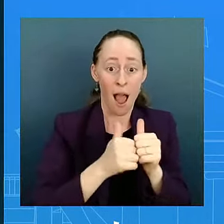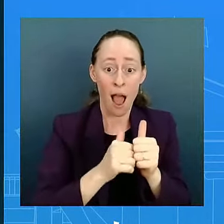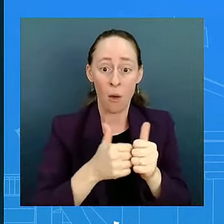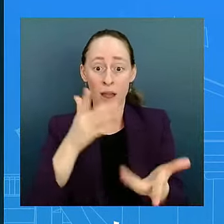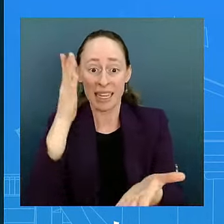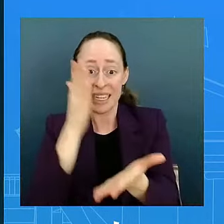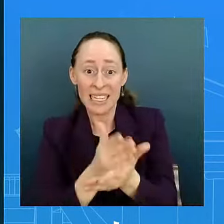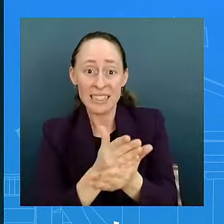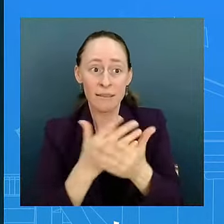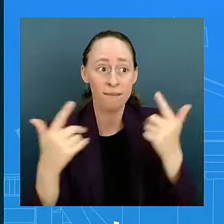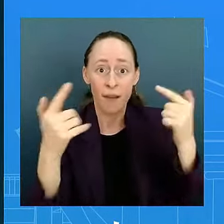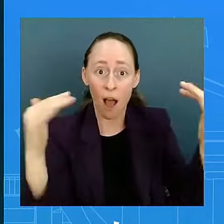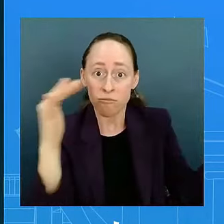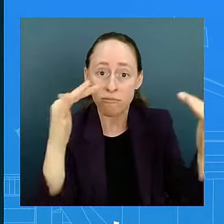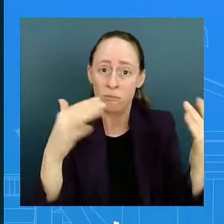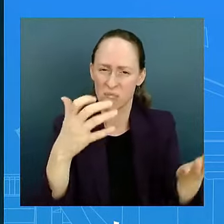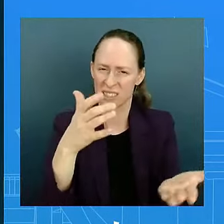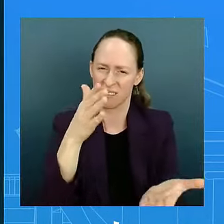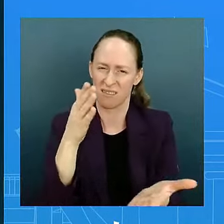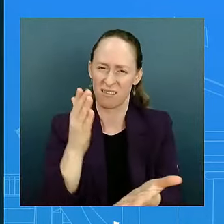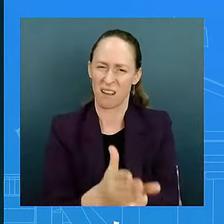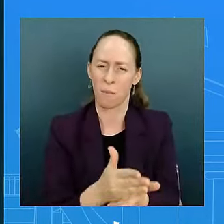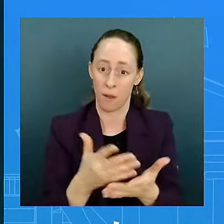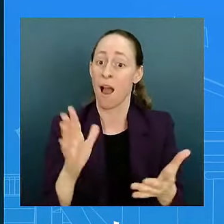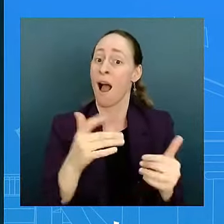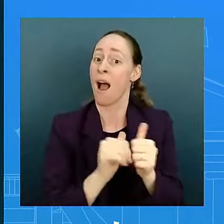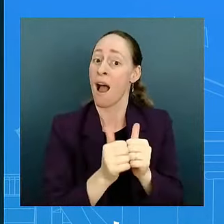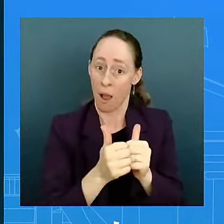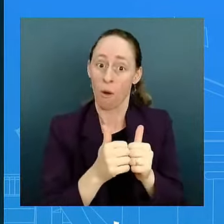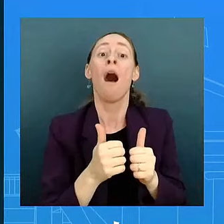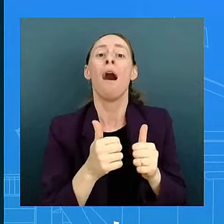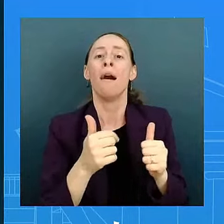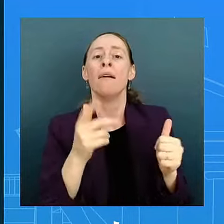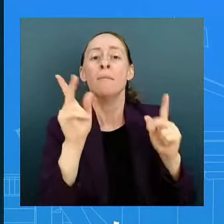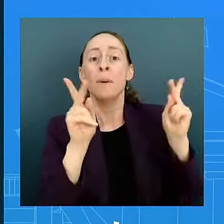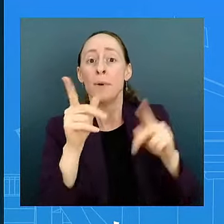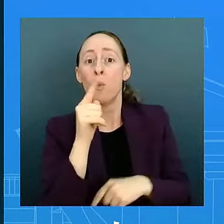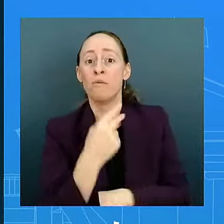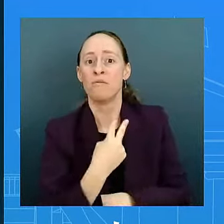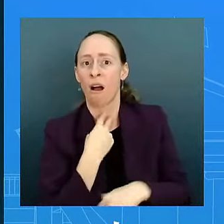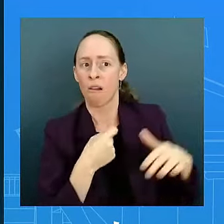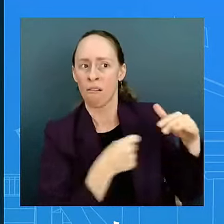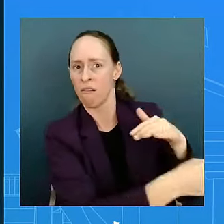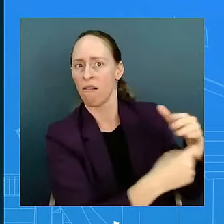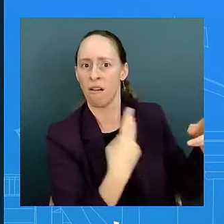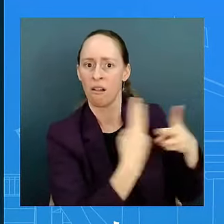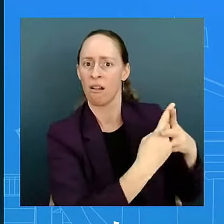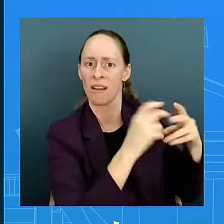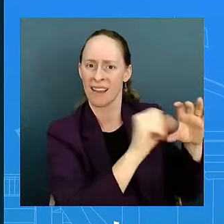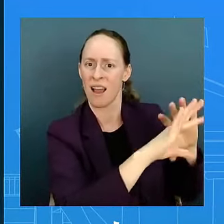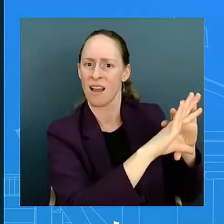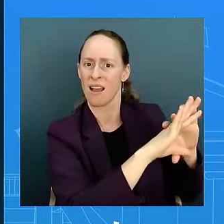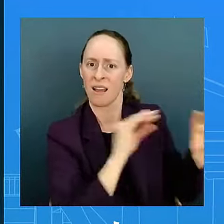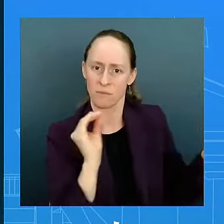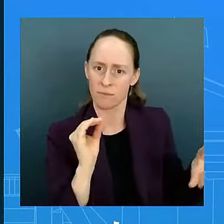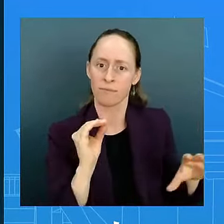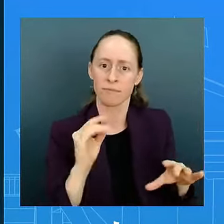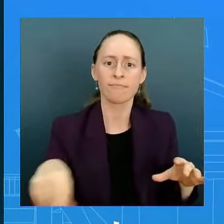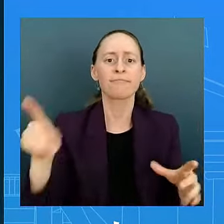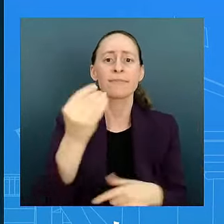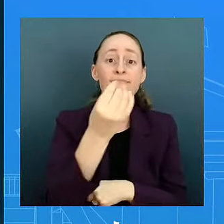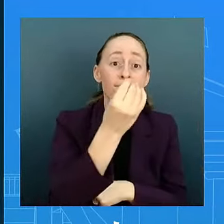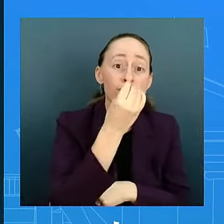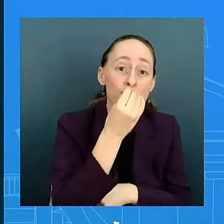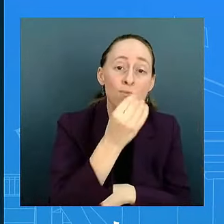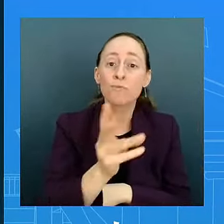families, to get that humanitarian aid into Gaza. And that's what we want to see. We want to see the war in